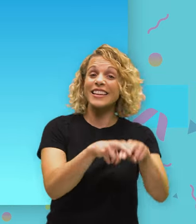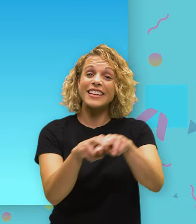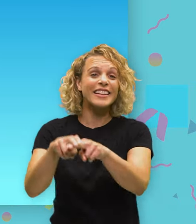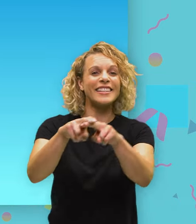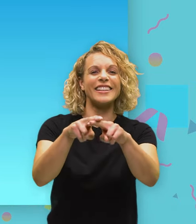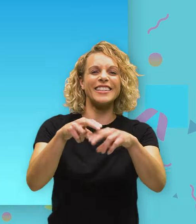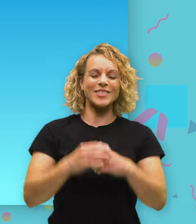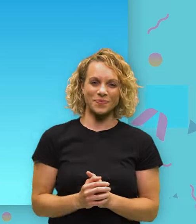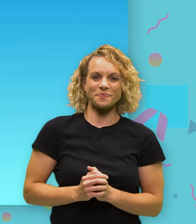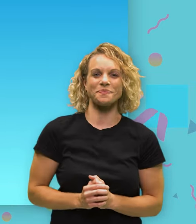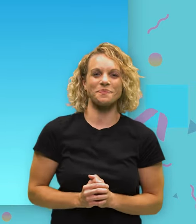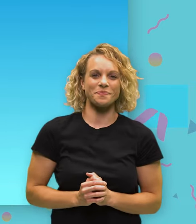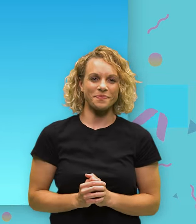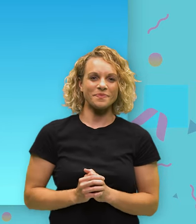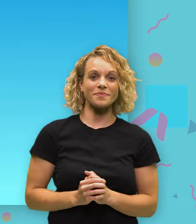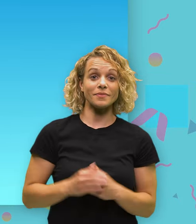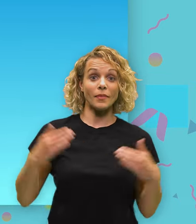the theme park,